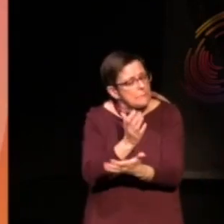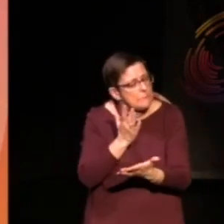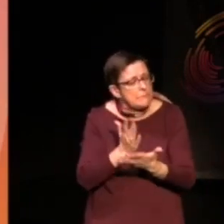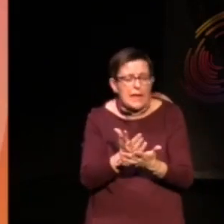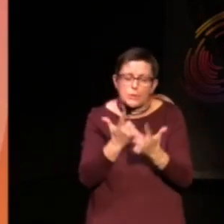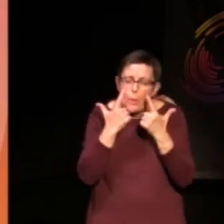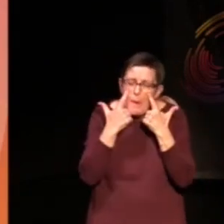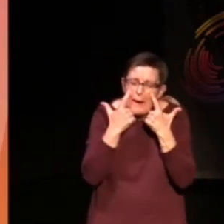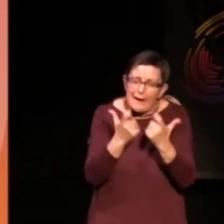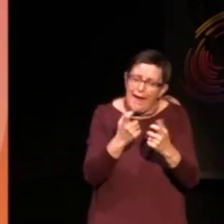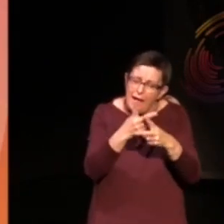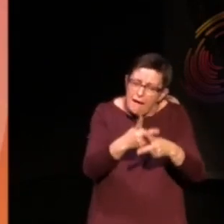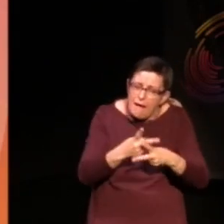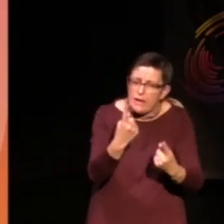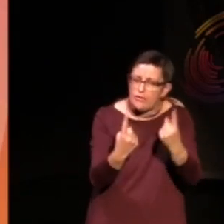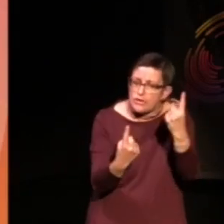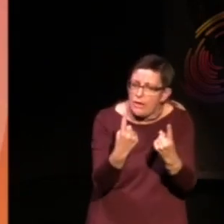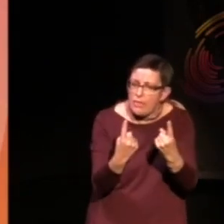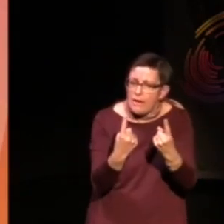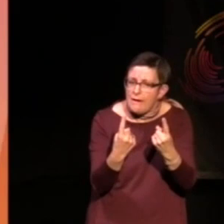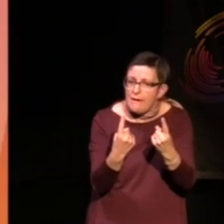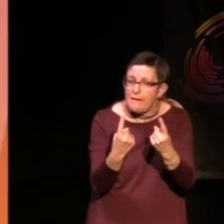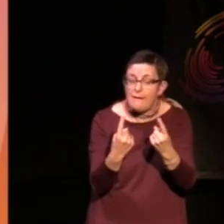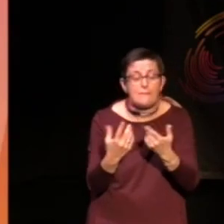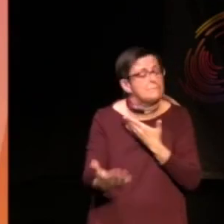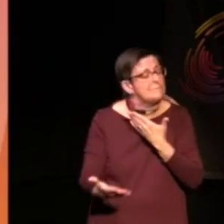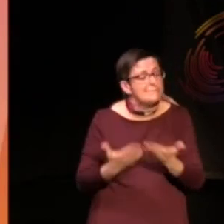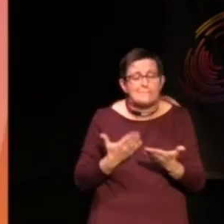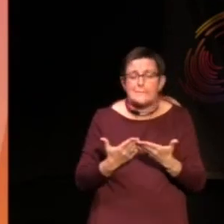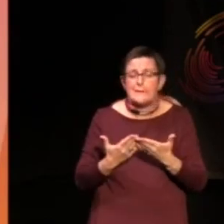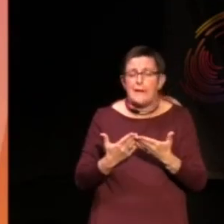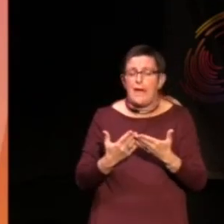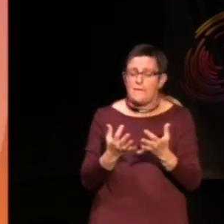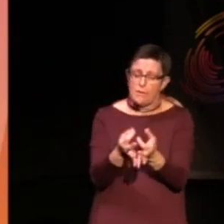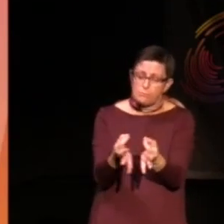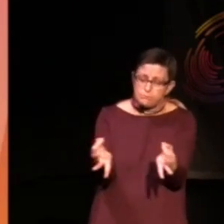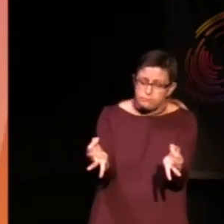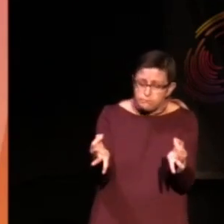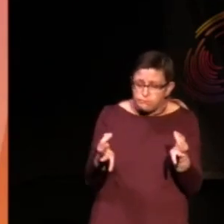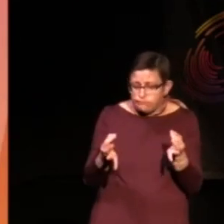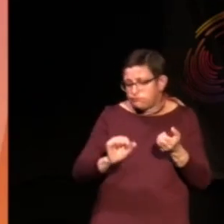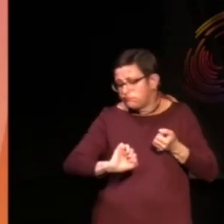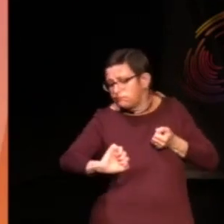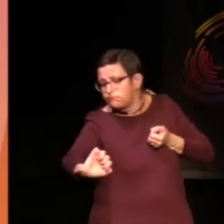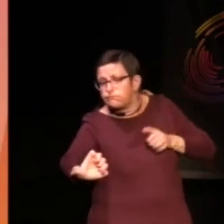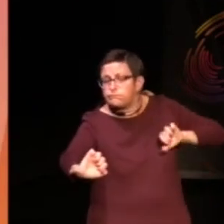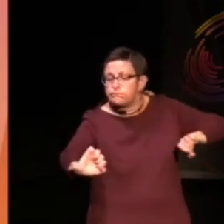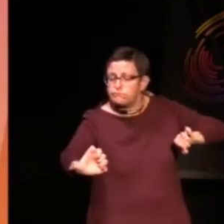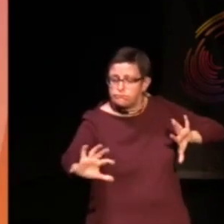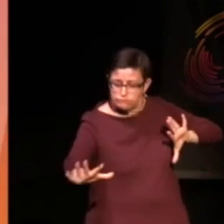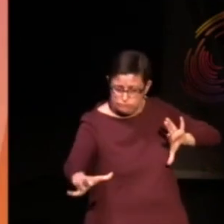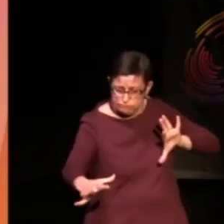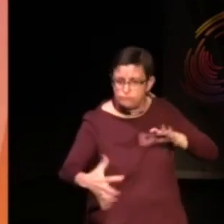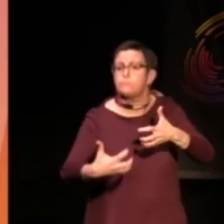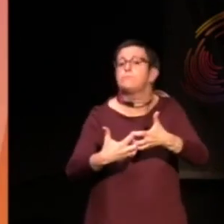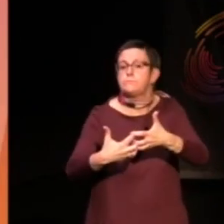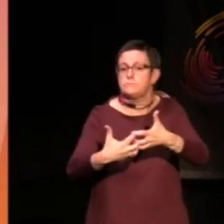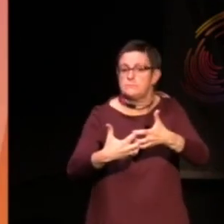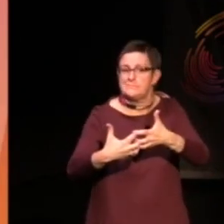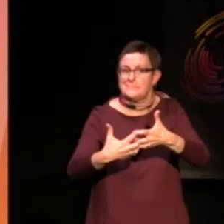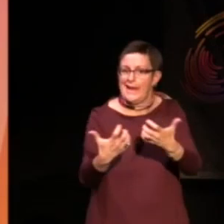And how do we connect beyond all kinds of ethnic, religious, borders, boundaries